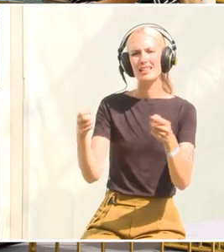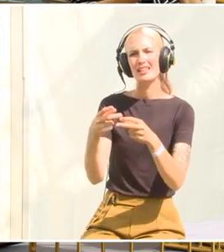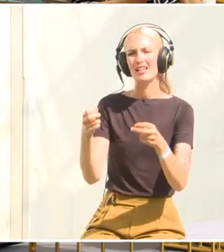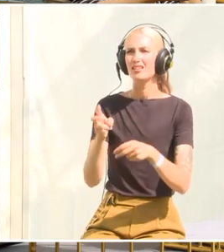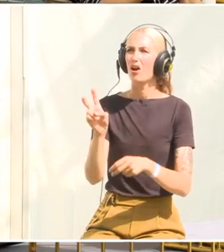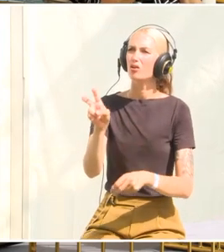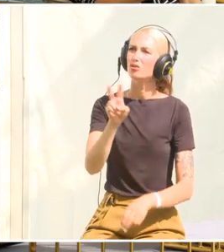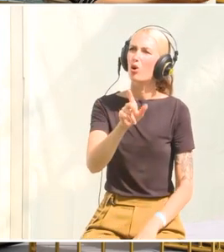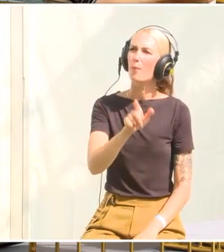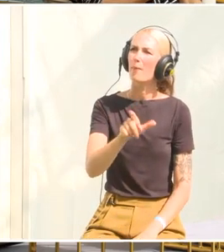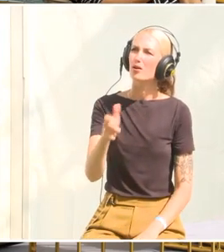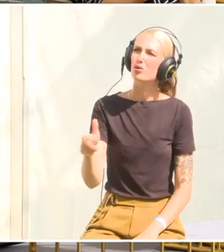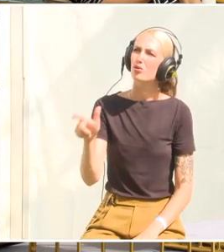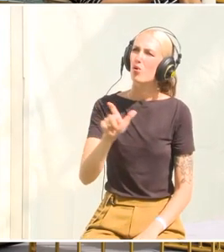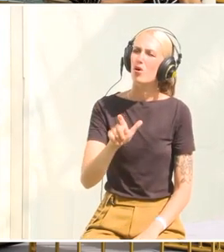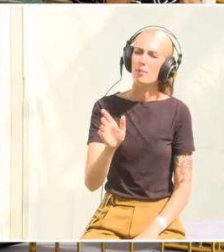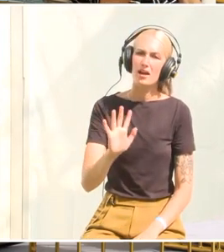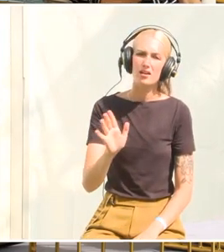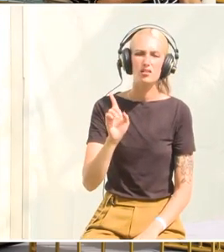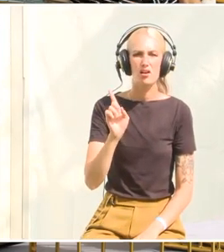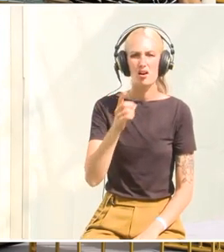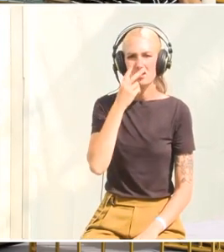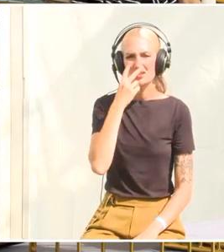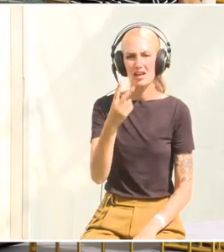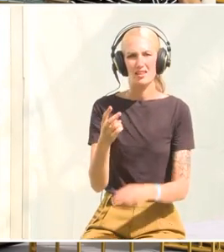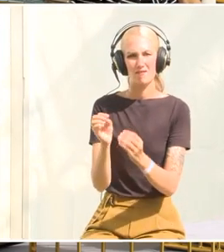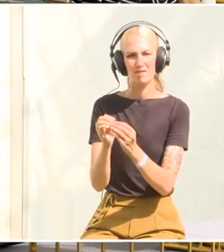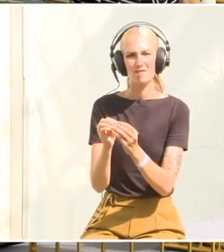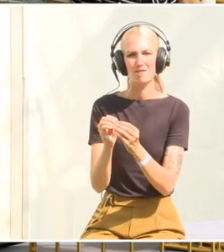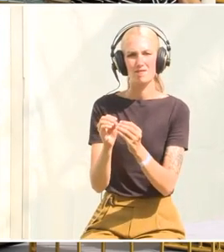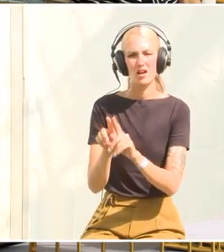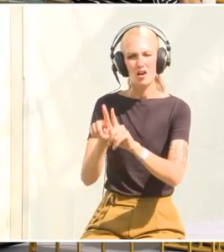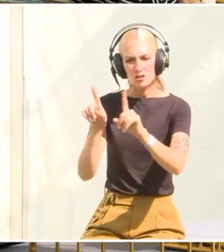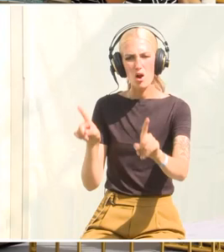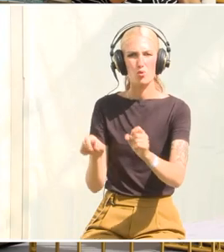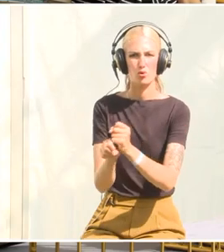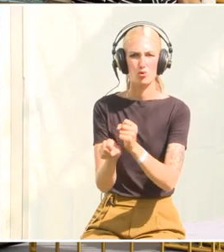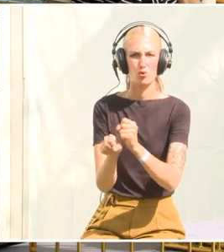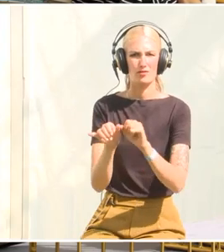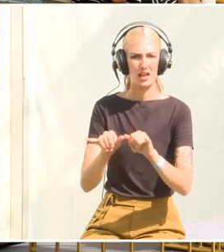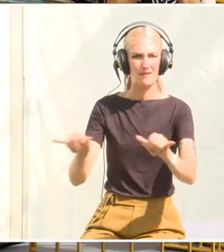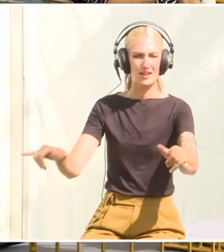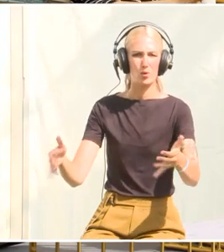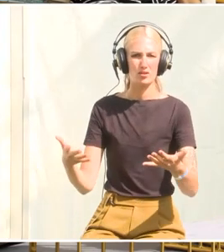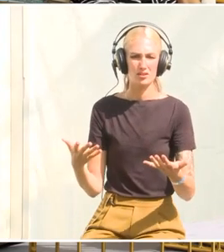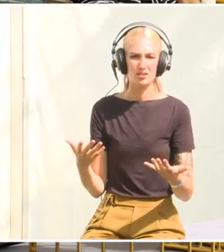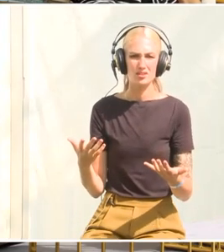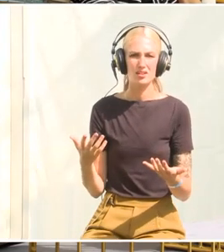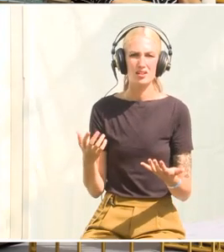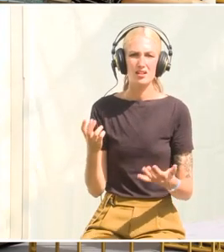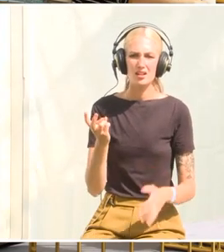nomads anymore, but this kind of almost a permanent class of remote workers, where the nomad element perhaps